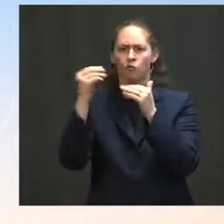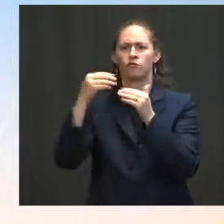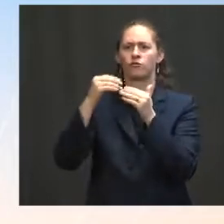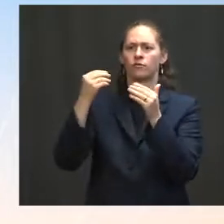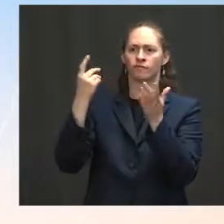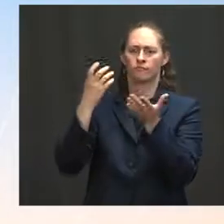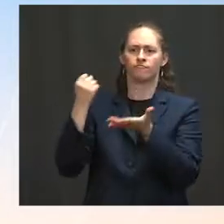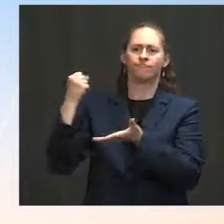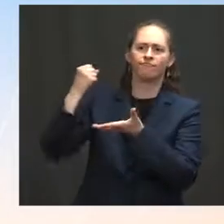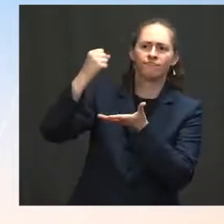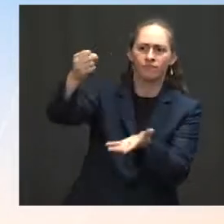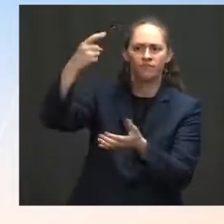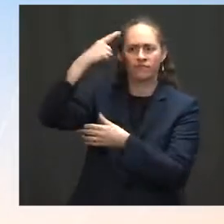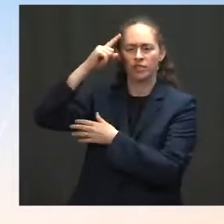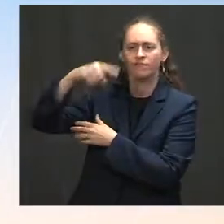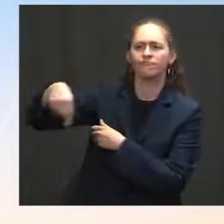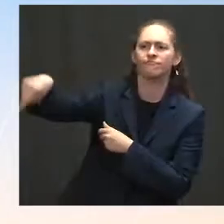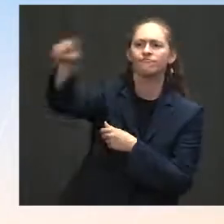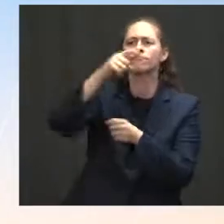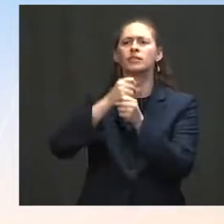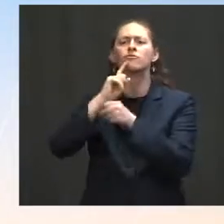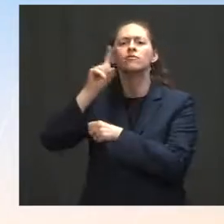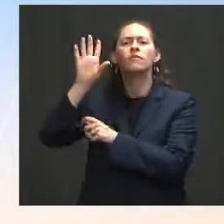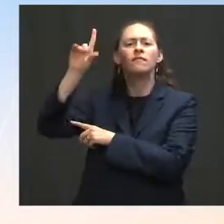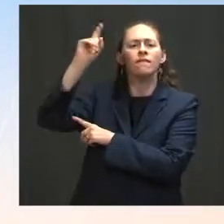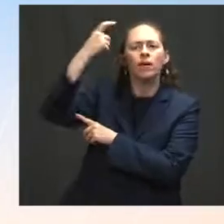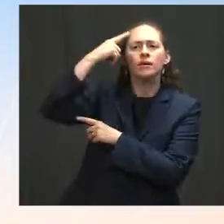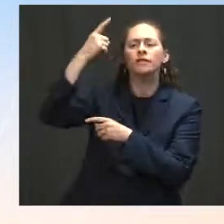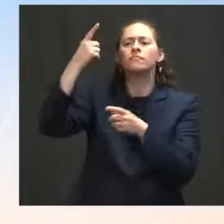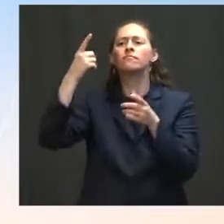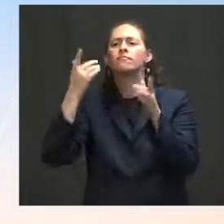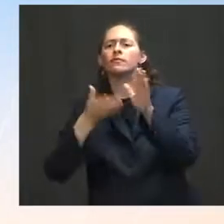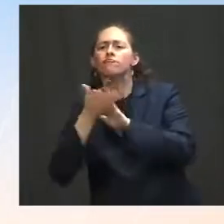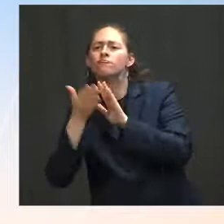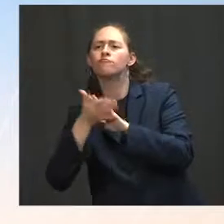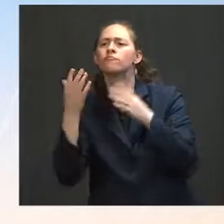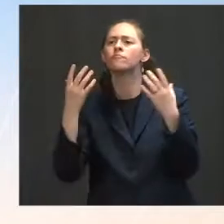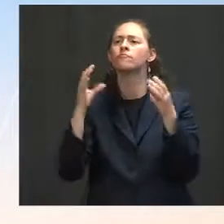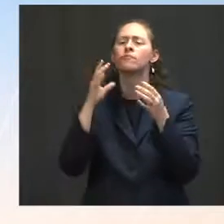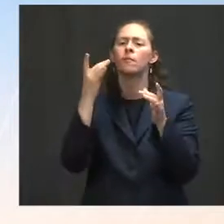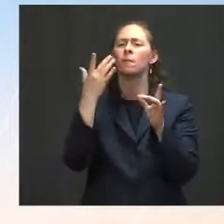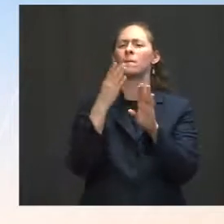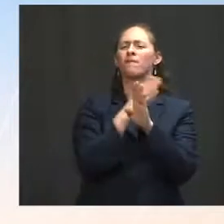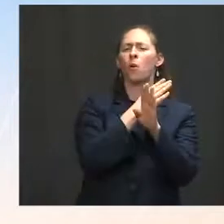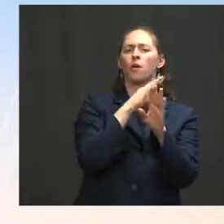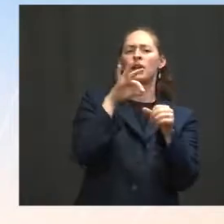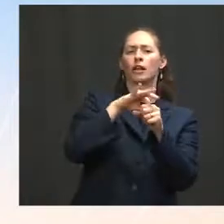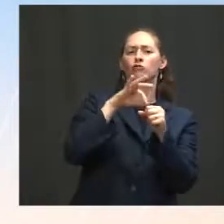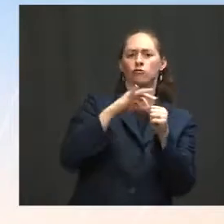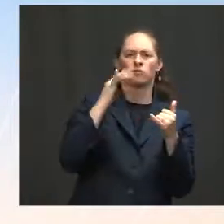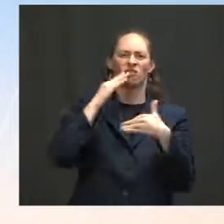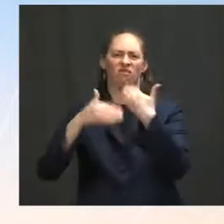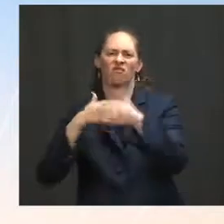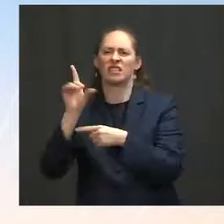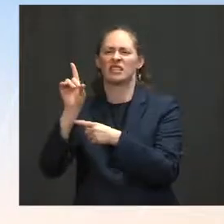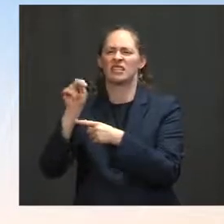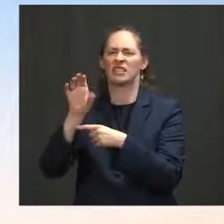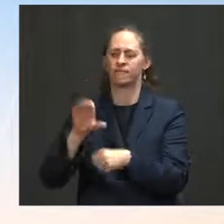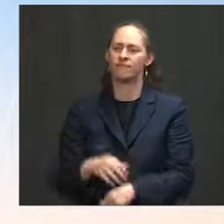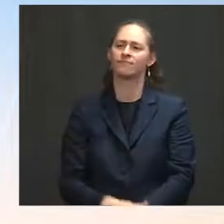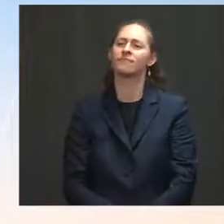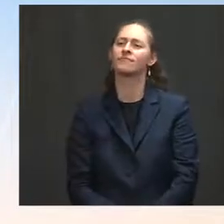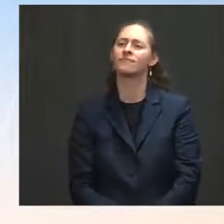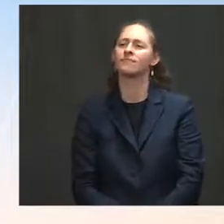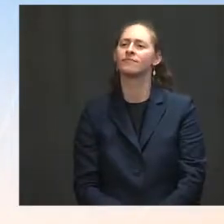and strengthening of pre-election activities. Strengthening Haiti's law enforcement capacity is a key U.S. priority, was before